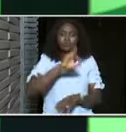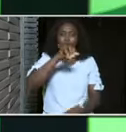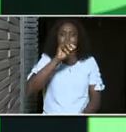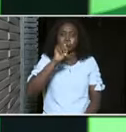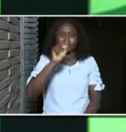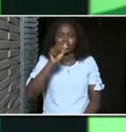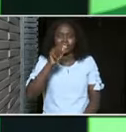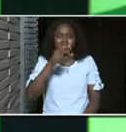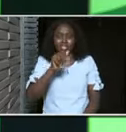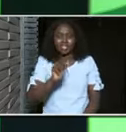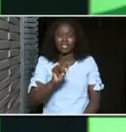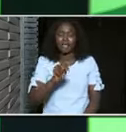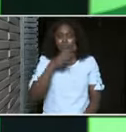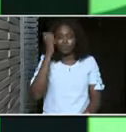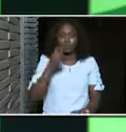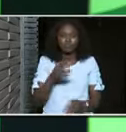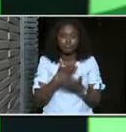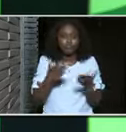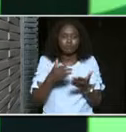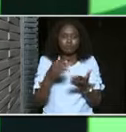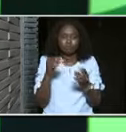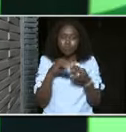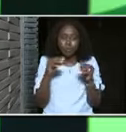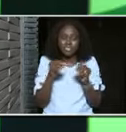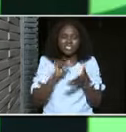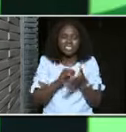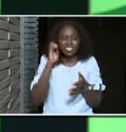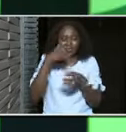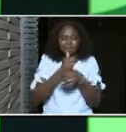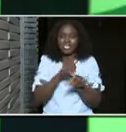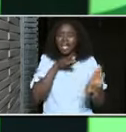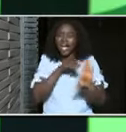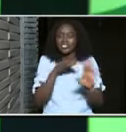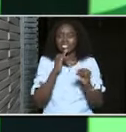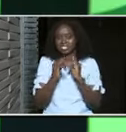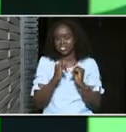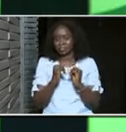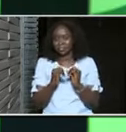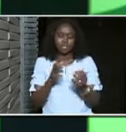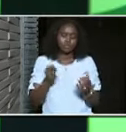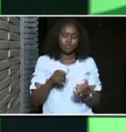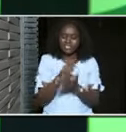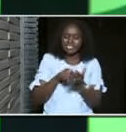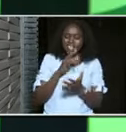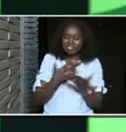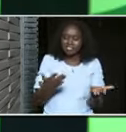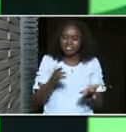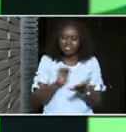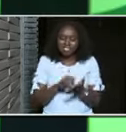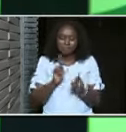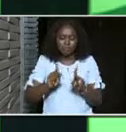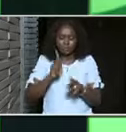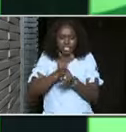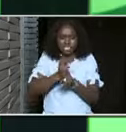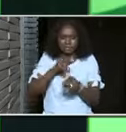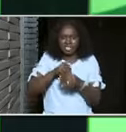made in that interview. So these are things that, you see, people keep in one corner of their hearts